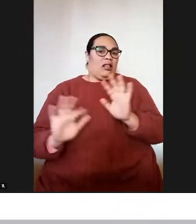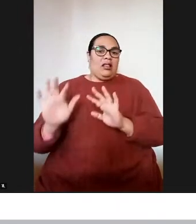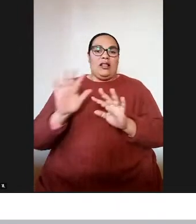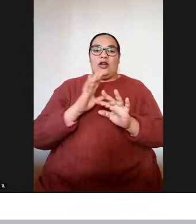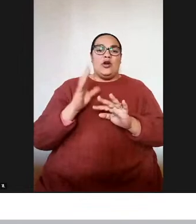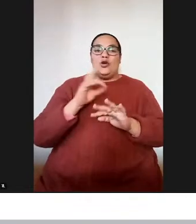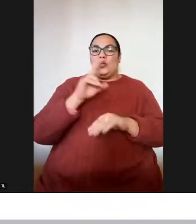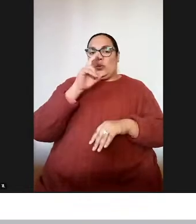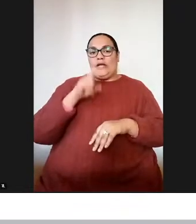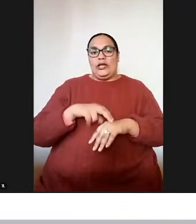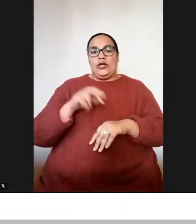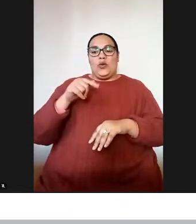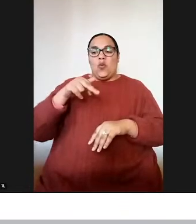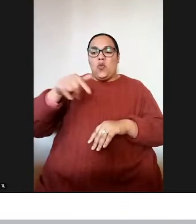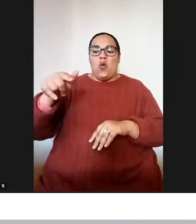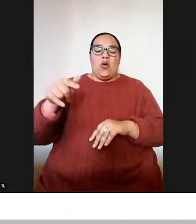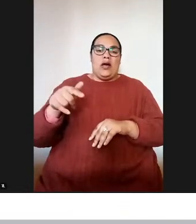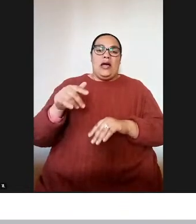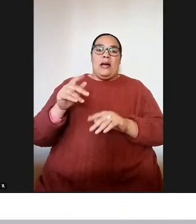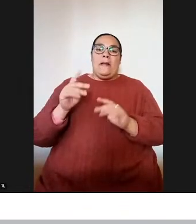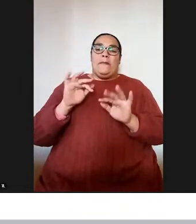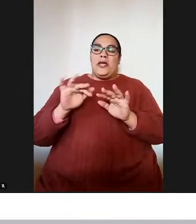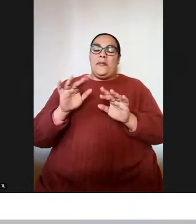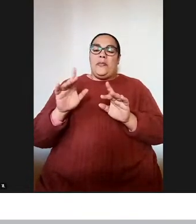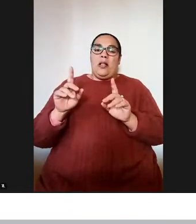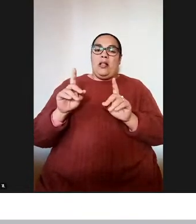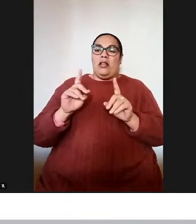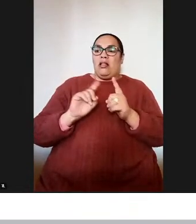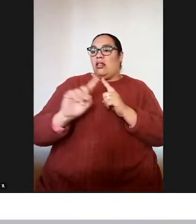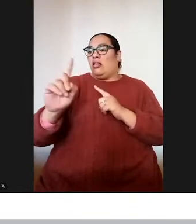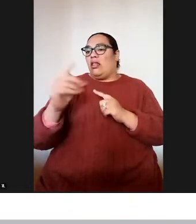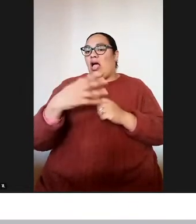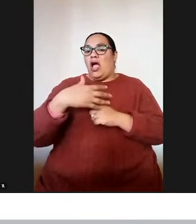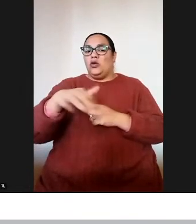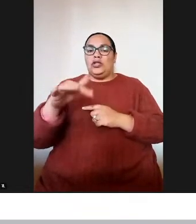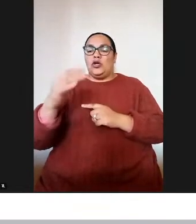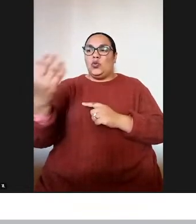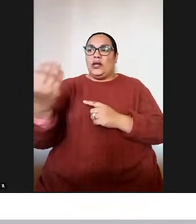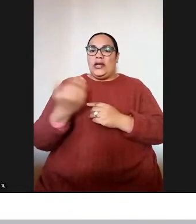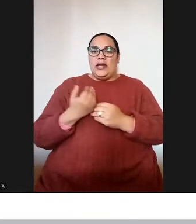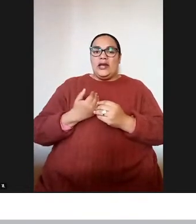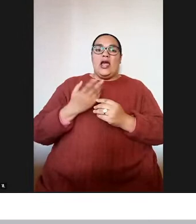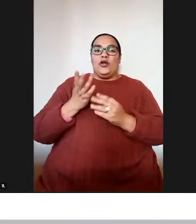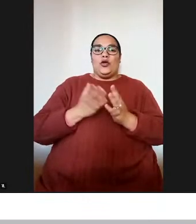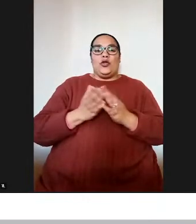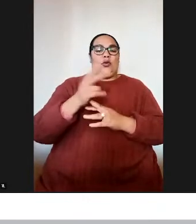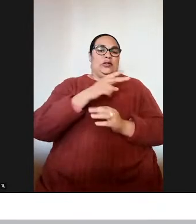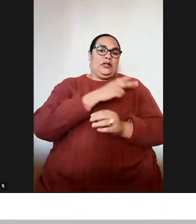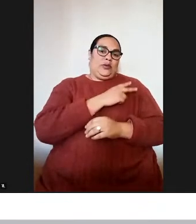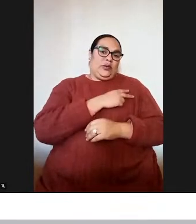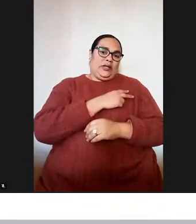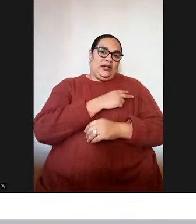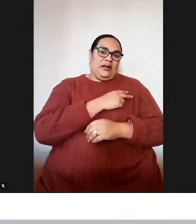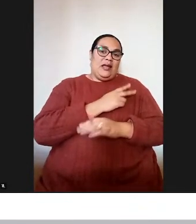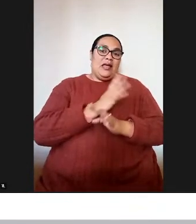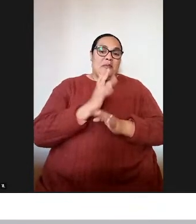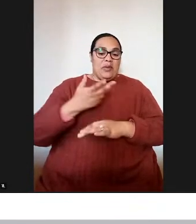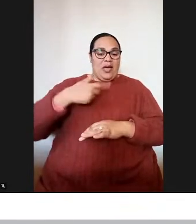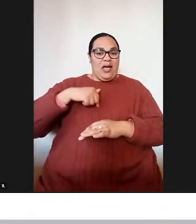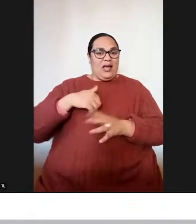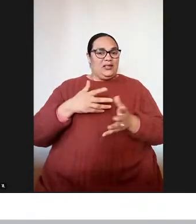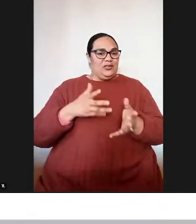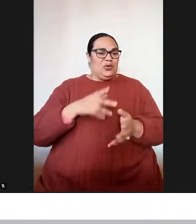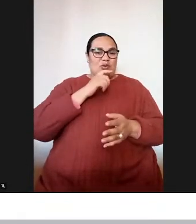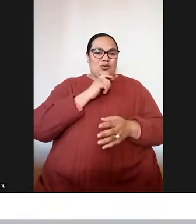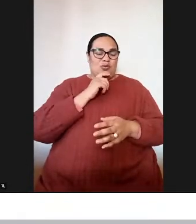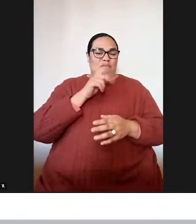to walk against people who are coming in and who are going through security. It's only us who are using this